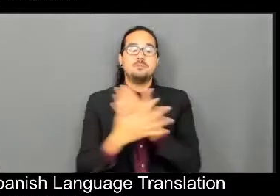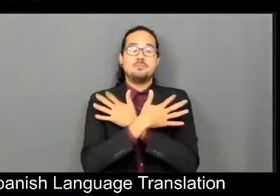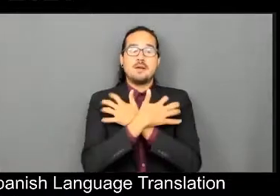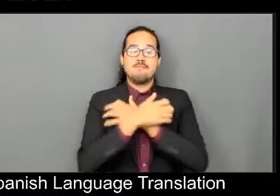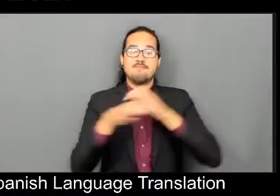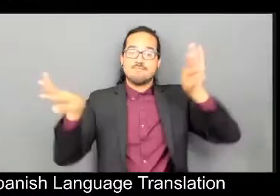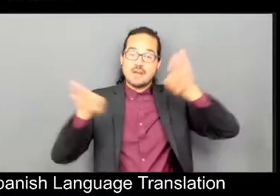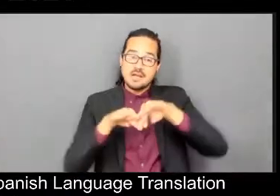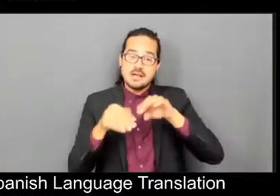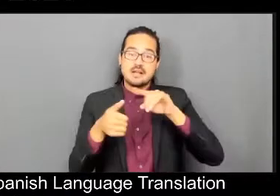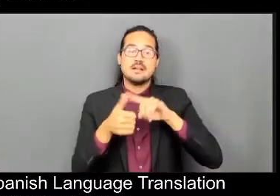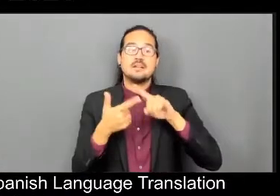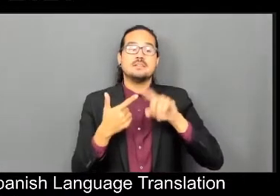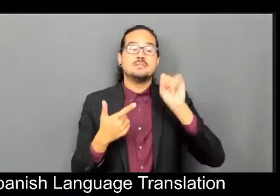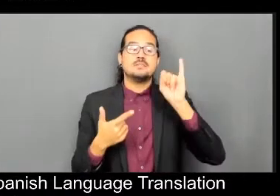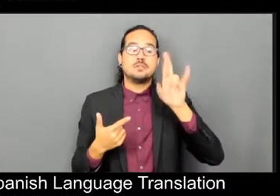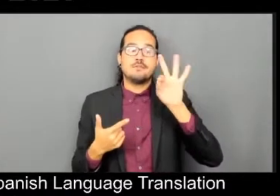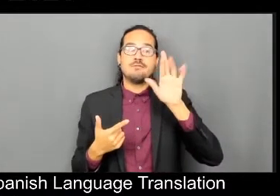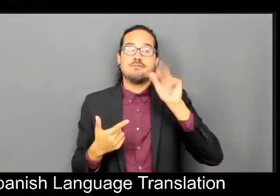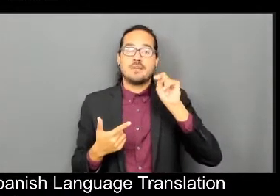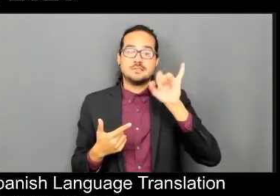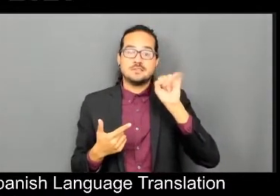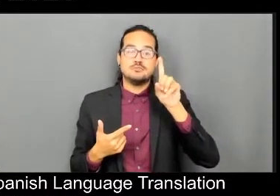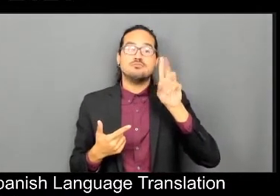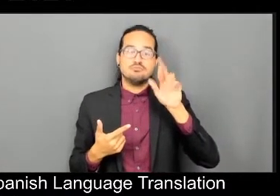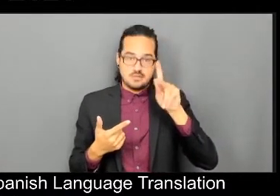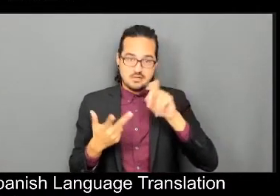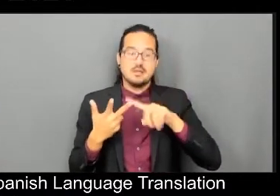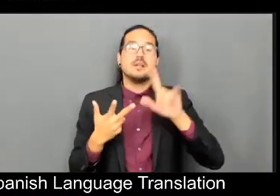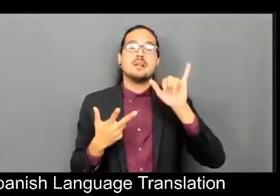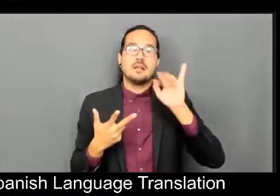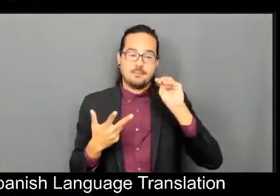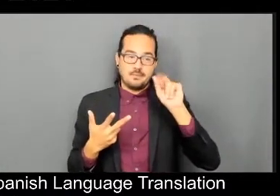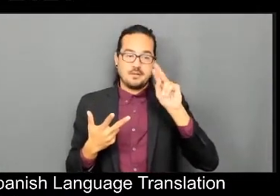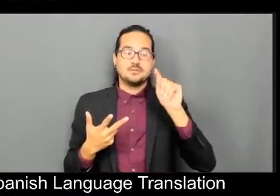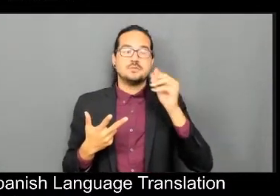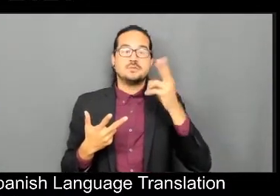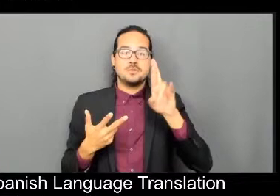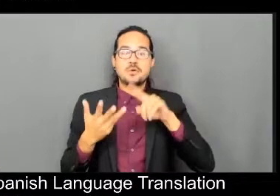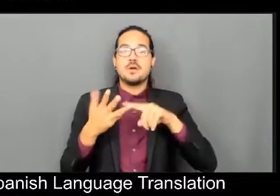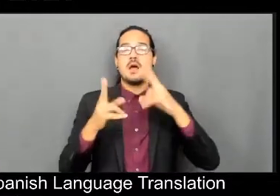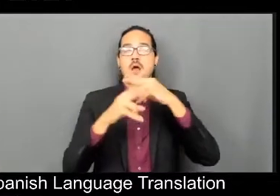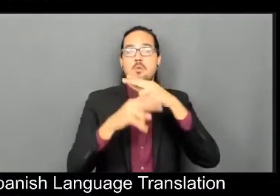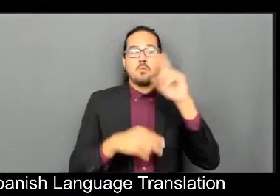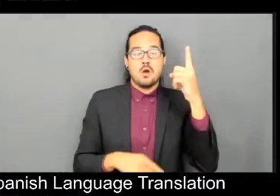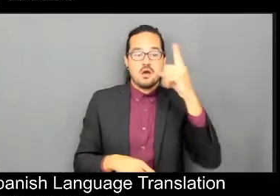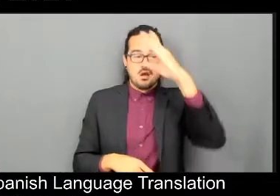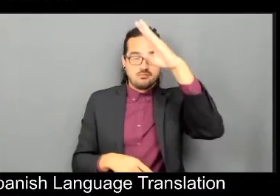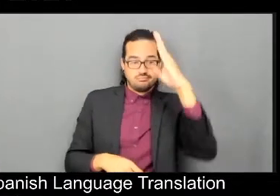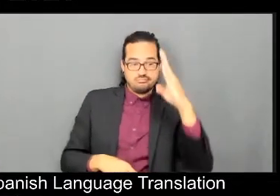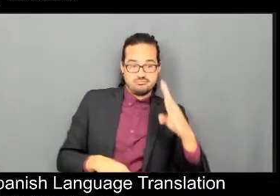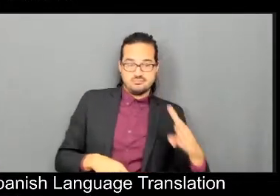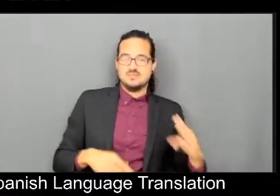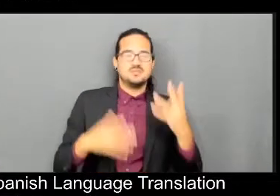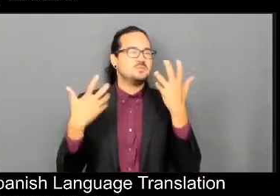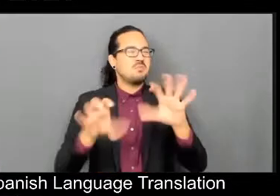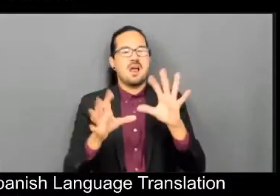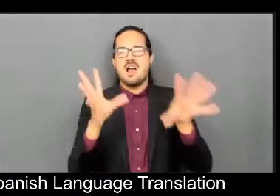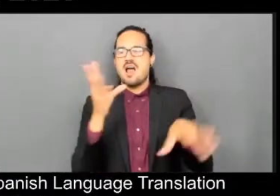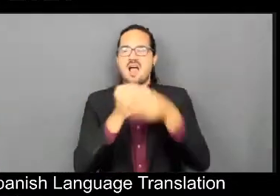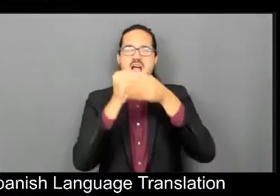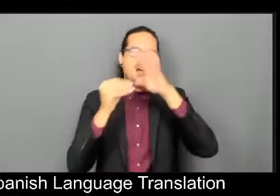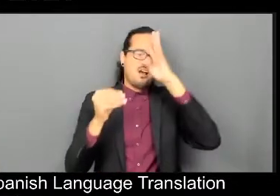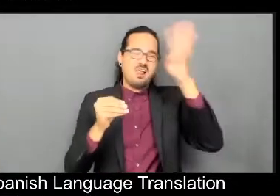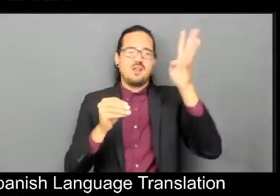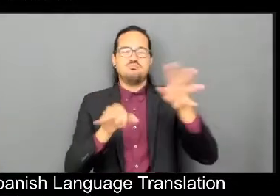access the fire, and we don't want to hinder that in any way. We know that it's nice weather that's coming up, but we ask that you stay away from the coast this weekend and allow